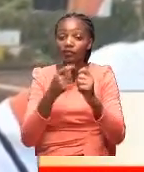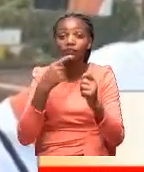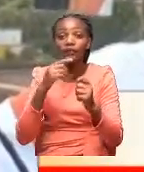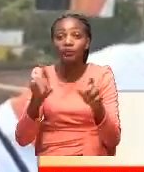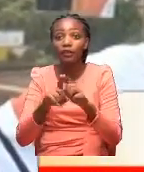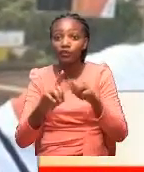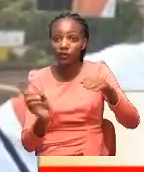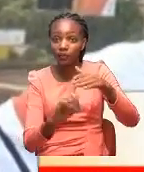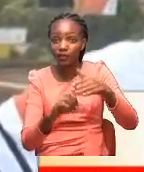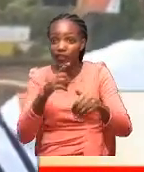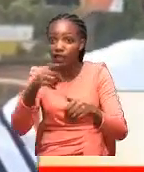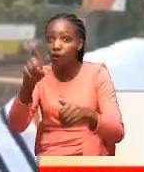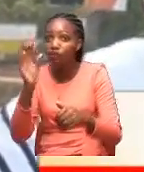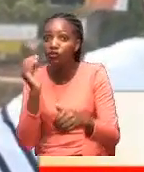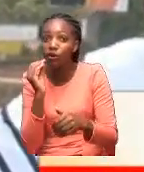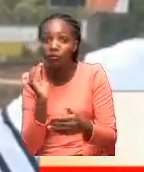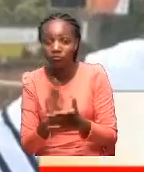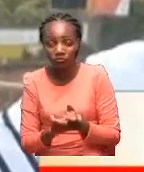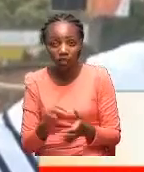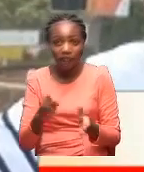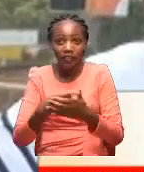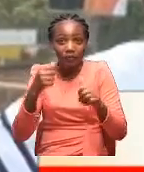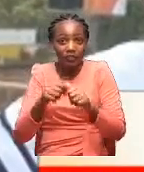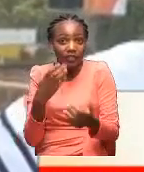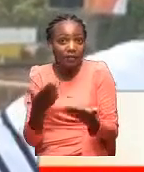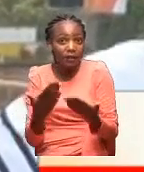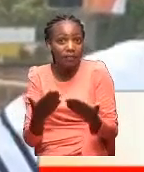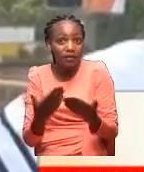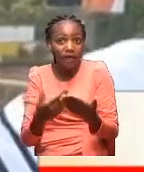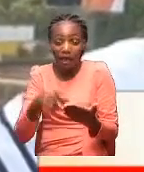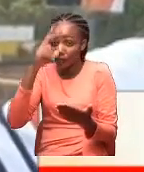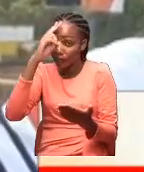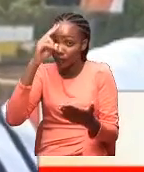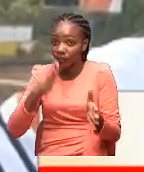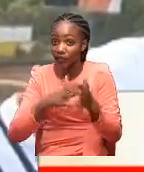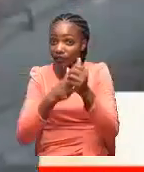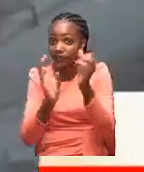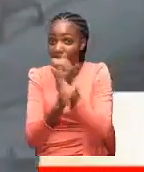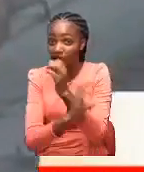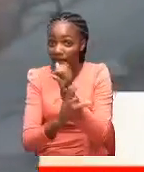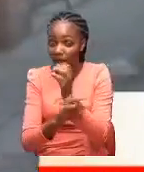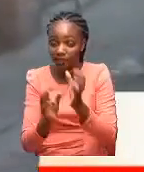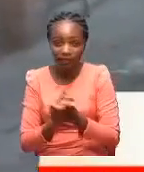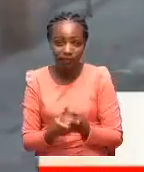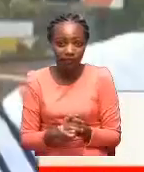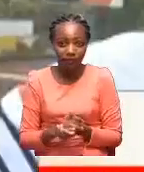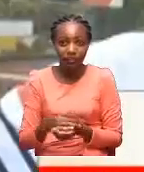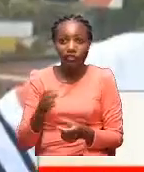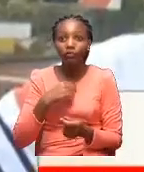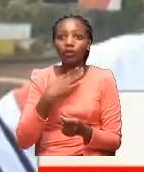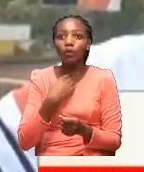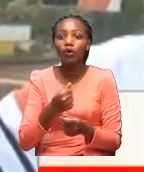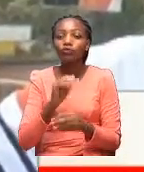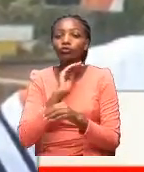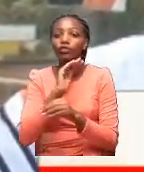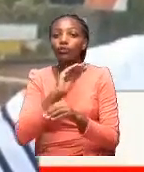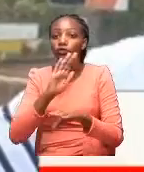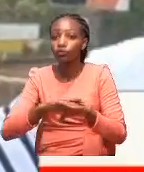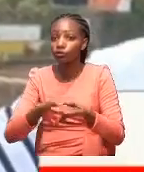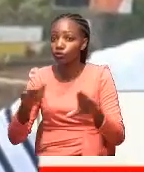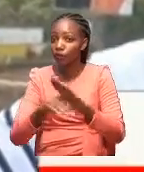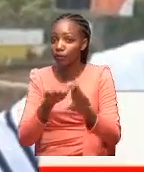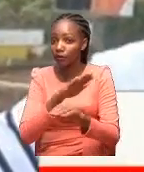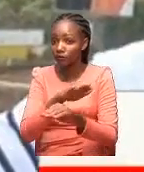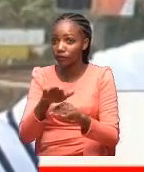mawaziri wote wataenda nyumbani, so tukae, labda jeshi ichukue, tukae tu hivyo. So I wish to call upon our good MPs, the